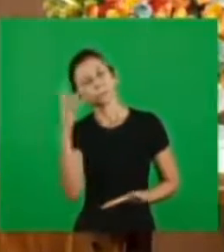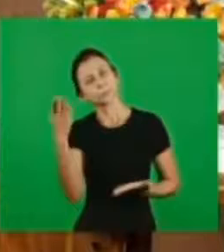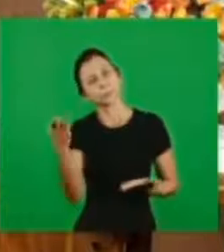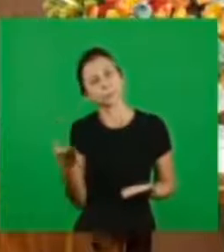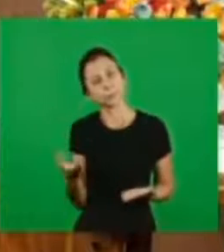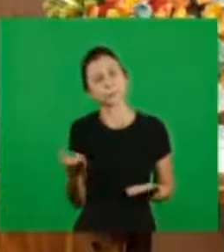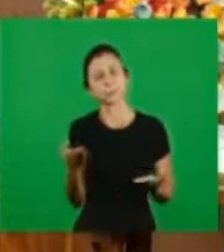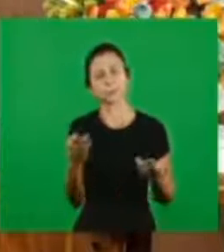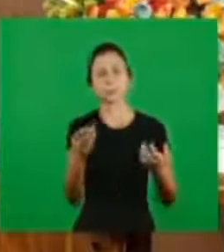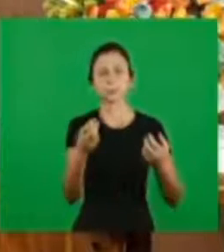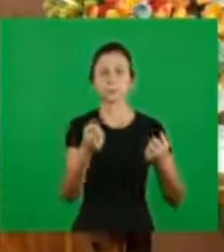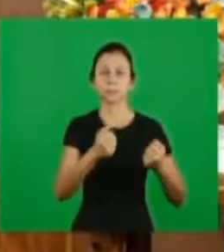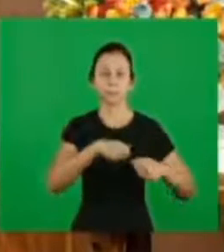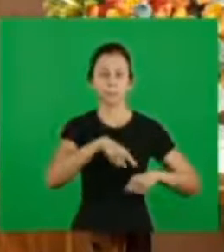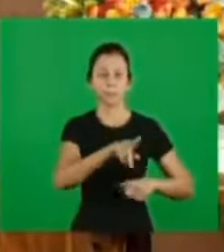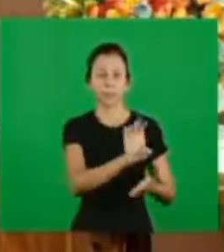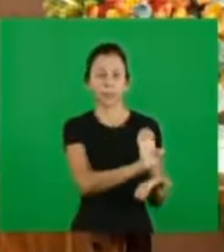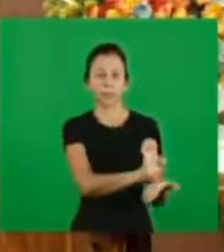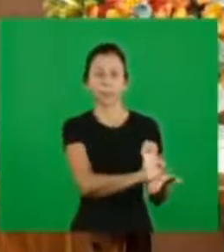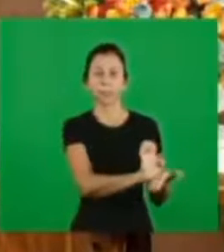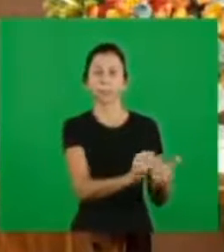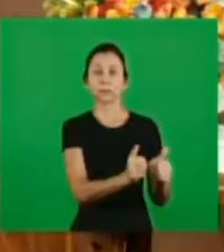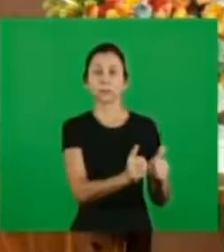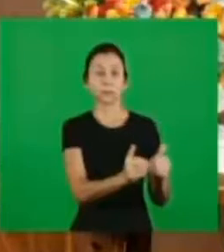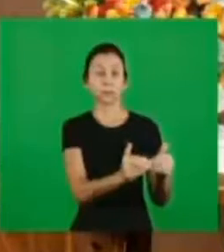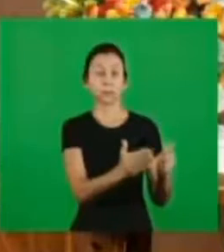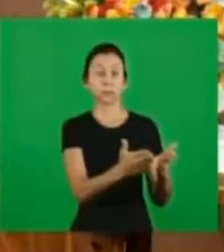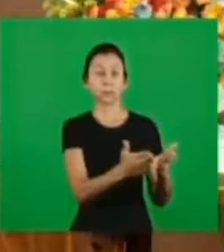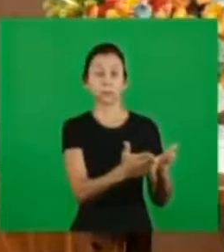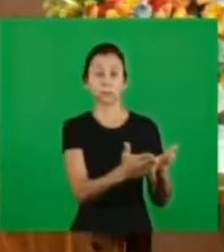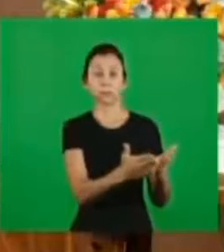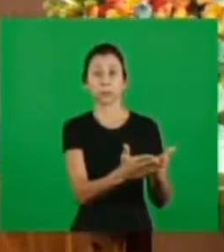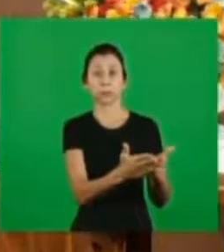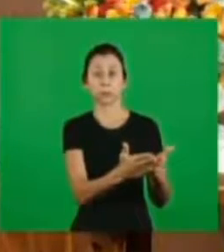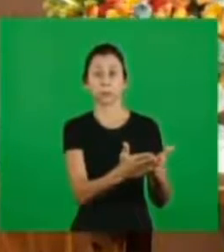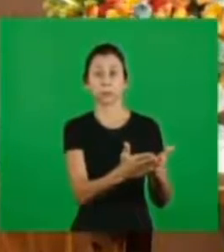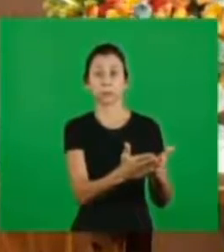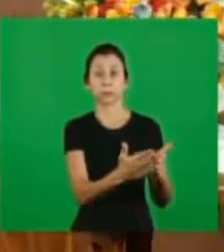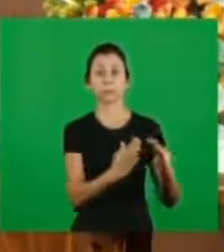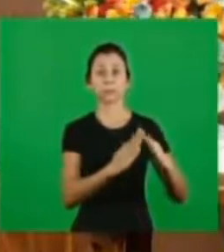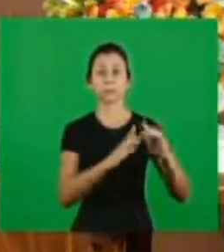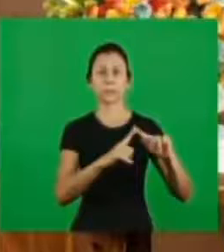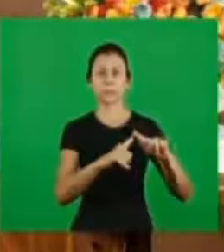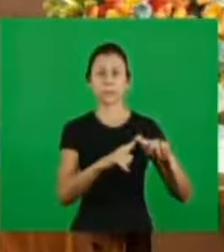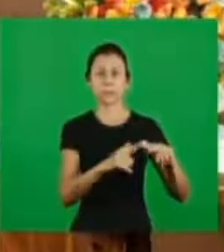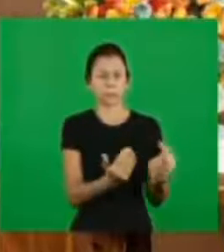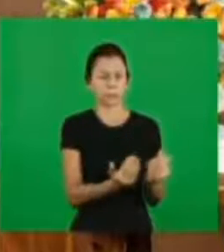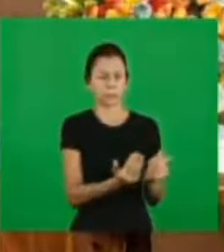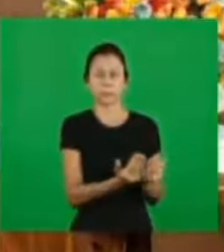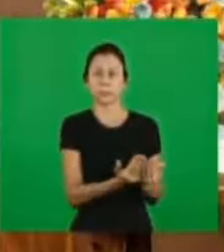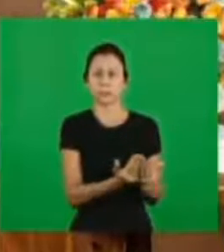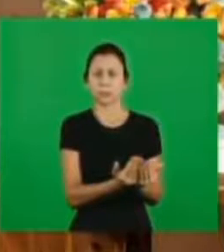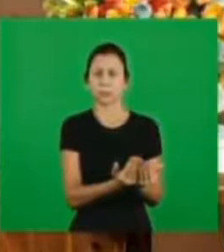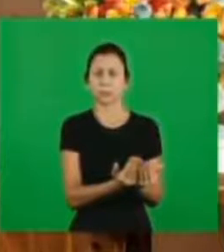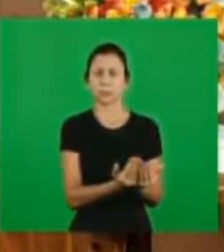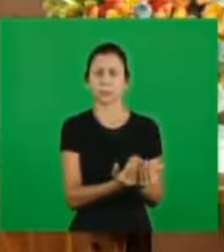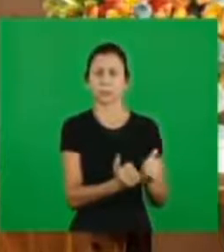historically speaking, we have Ephesus, the beginning of Christianity, of the Christian